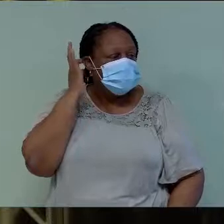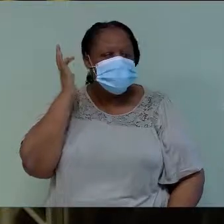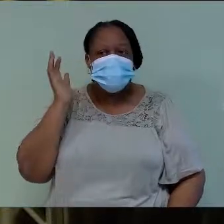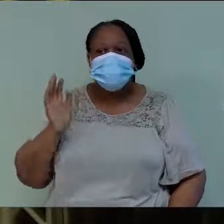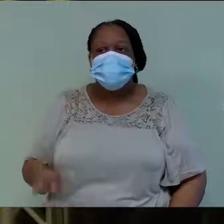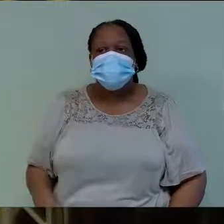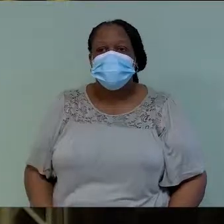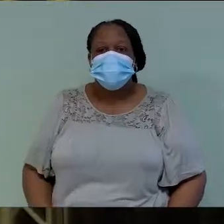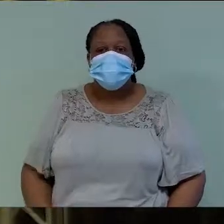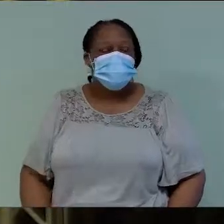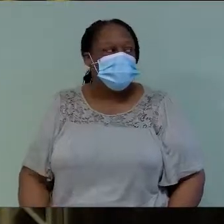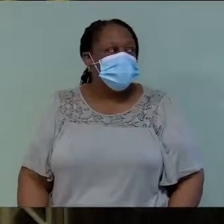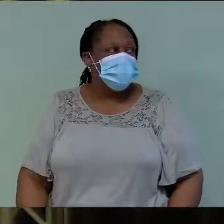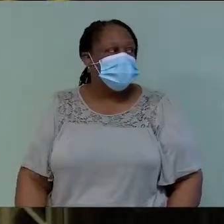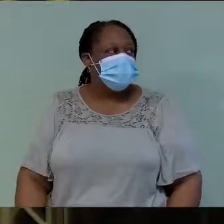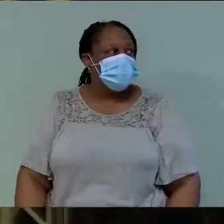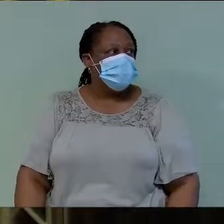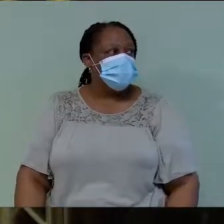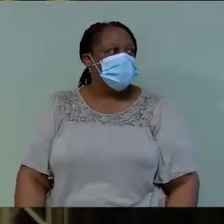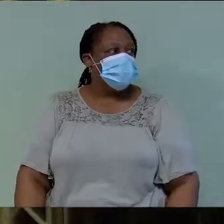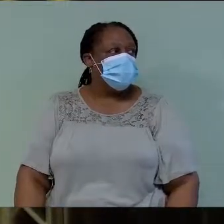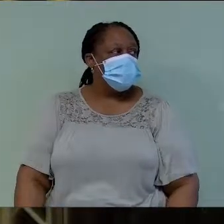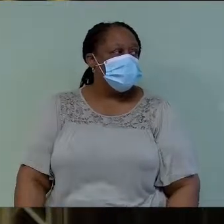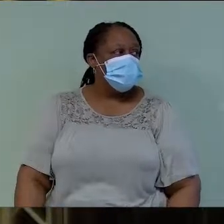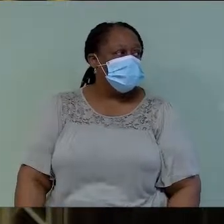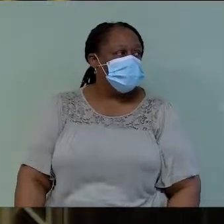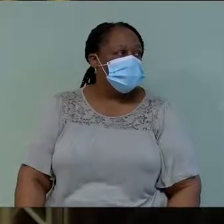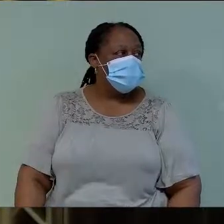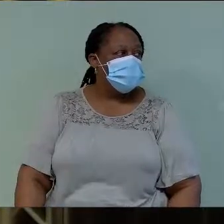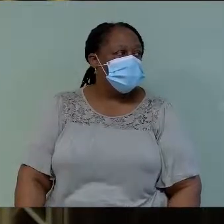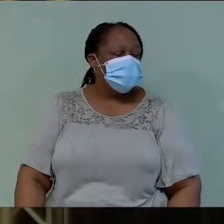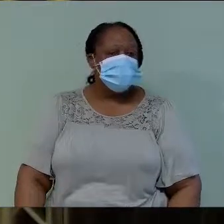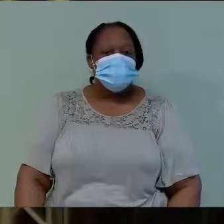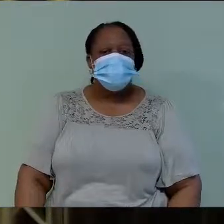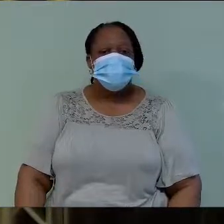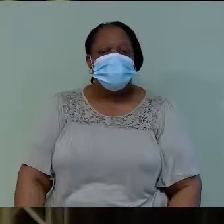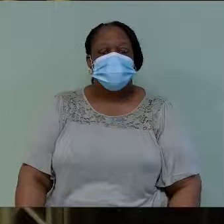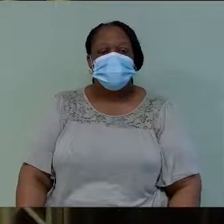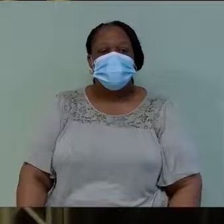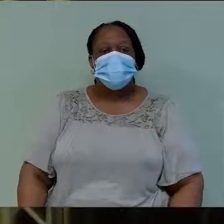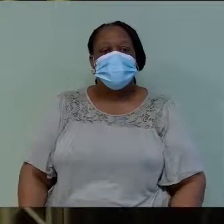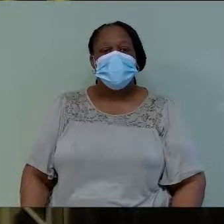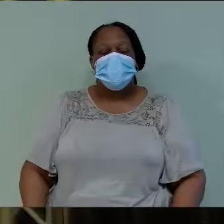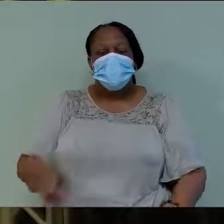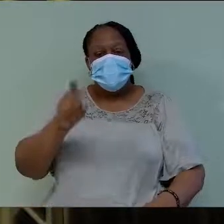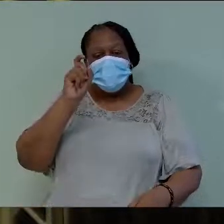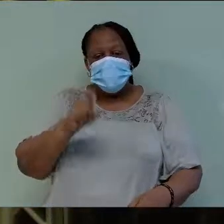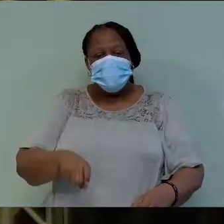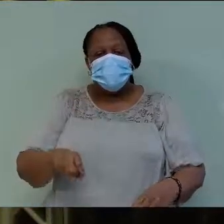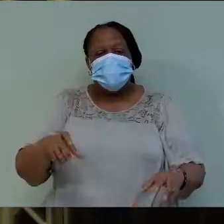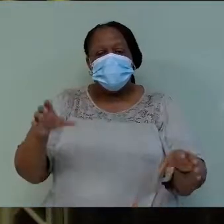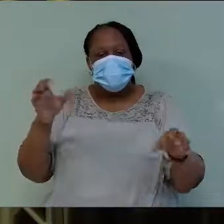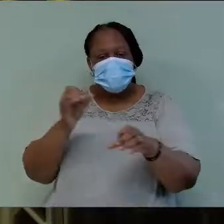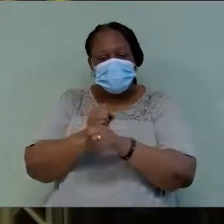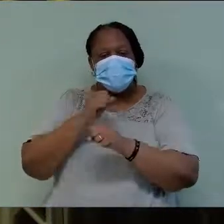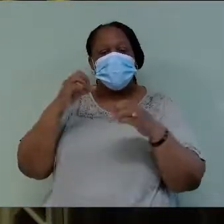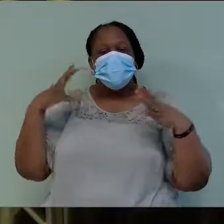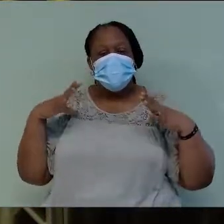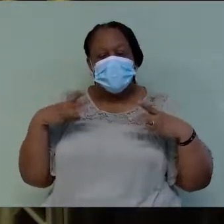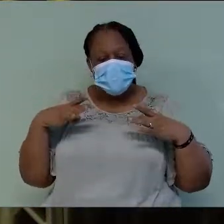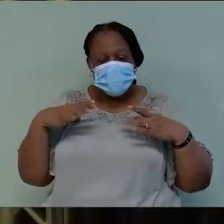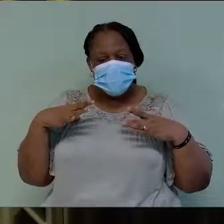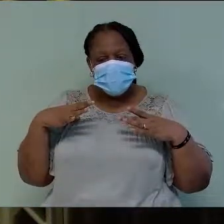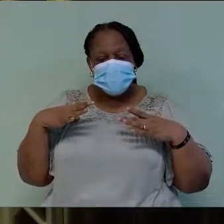again tell that worker to take another holiday with pay. It must be taken in one period or where